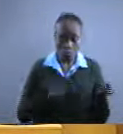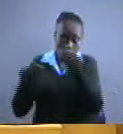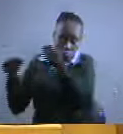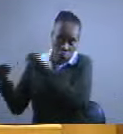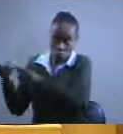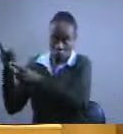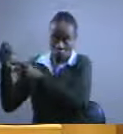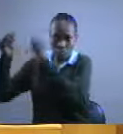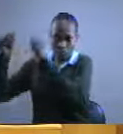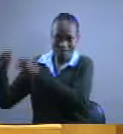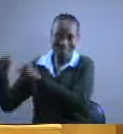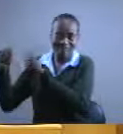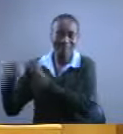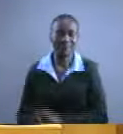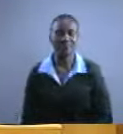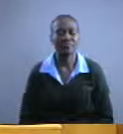concurrence.